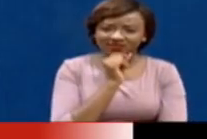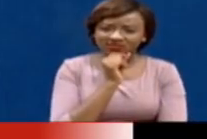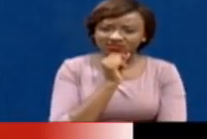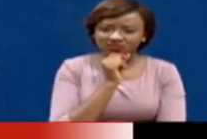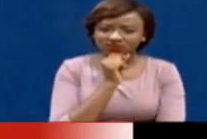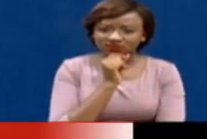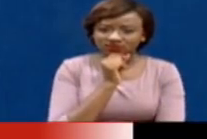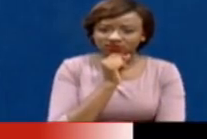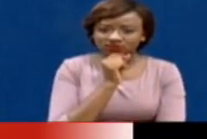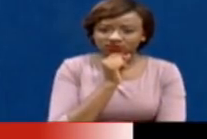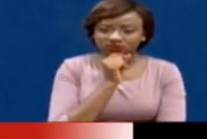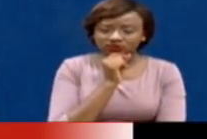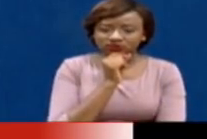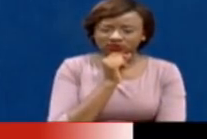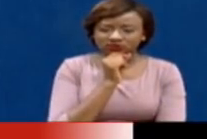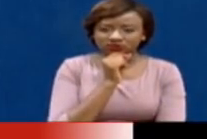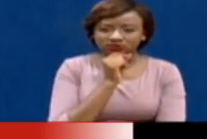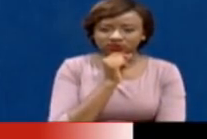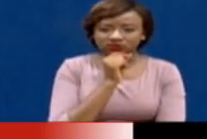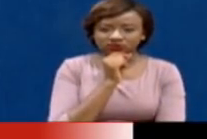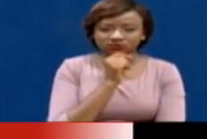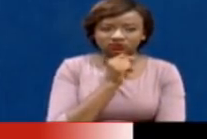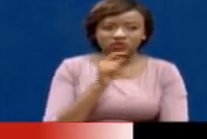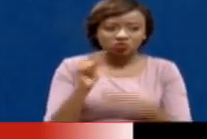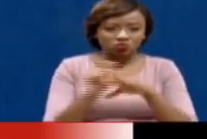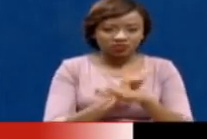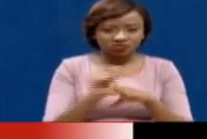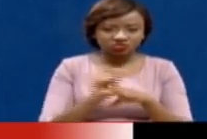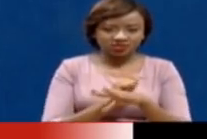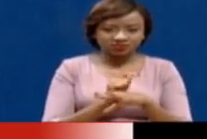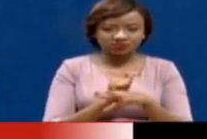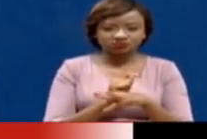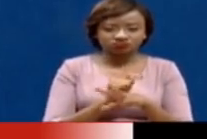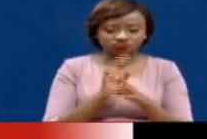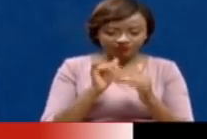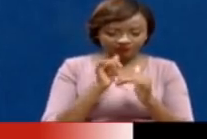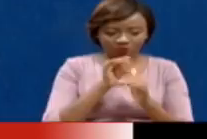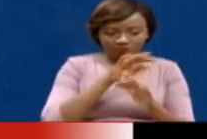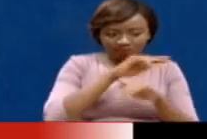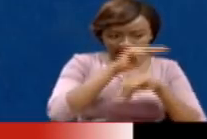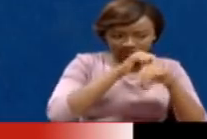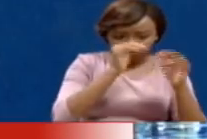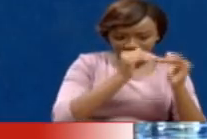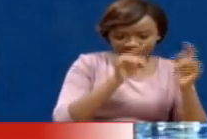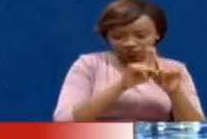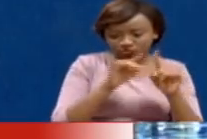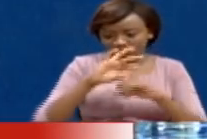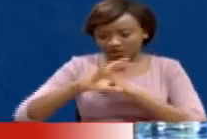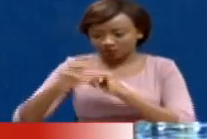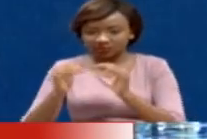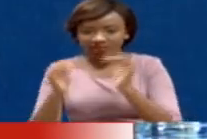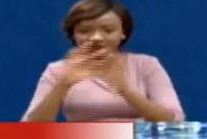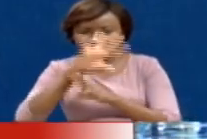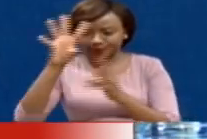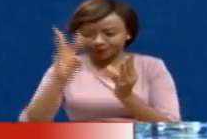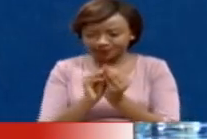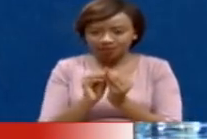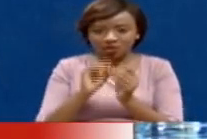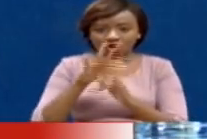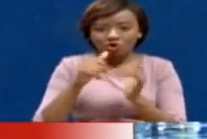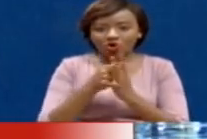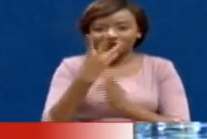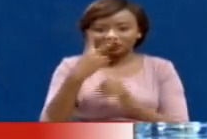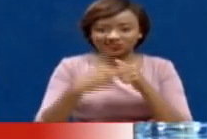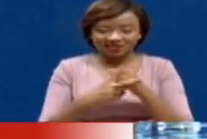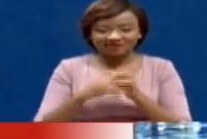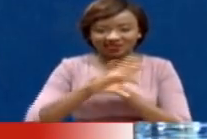We have trained health workers from the national level to the county level. and targeting all the 47 counties.